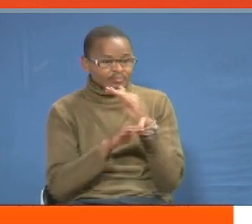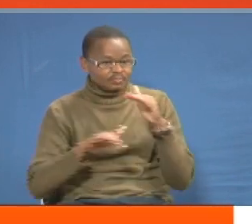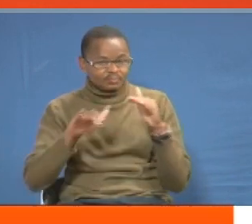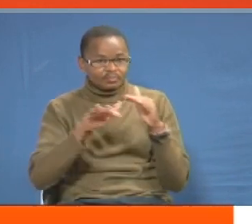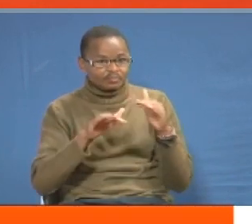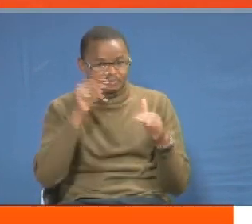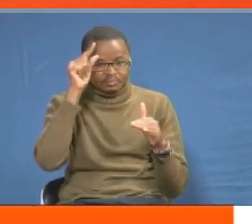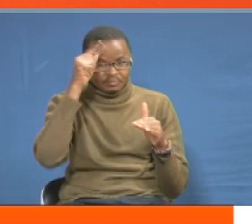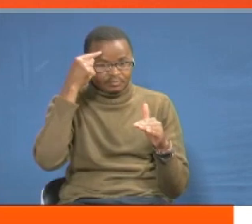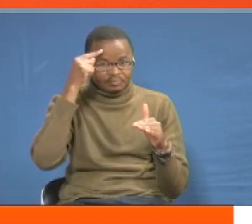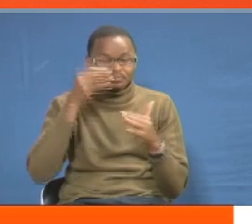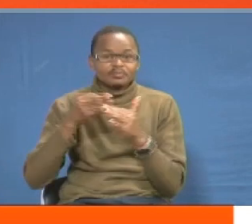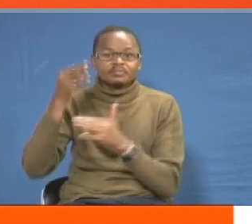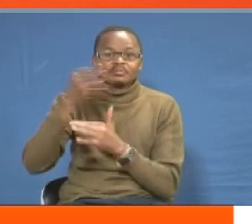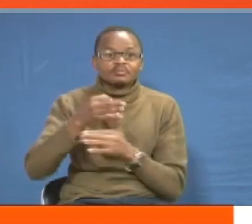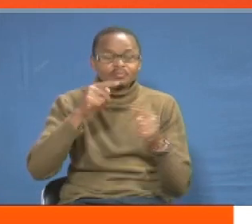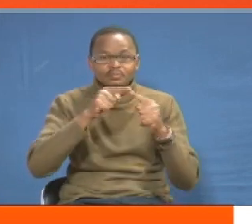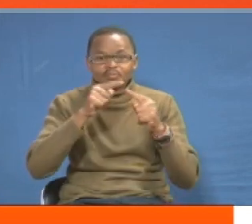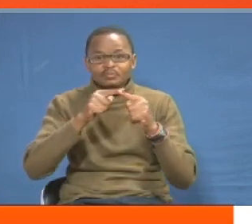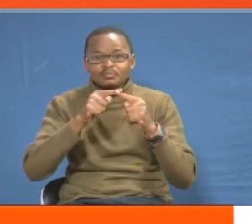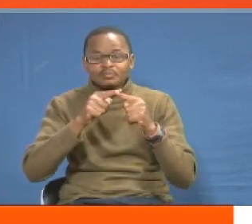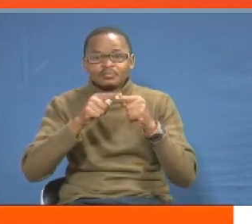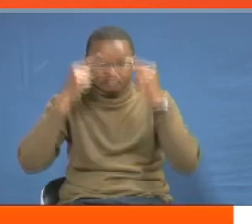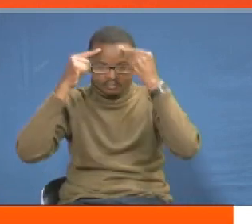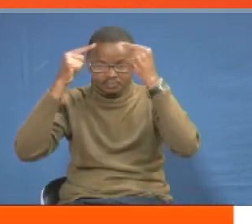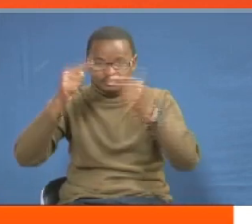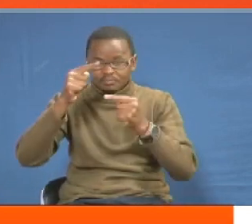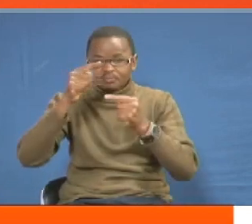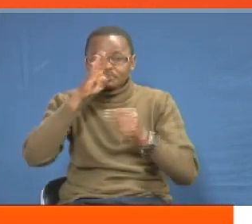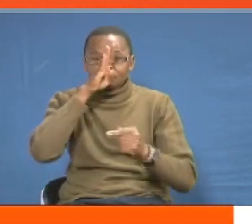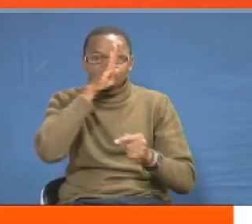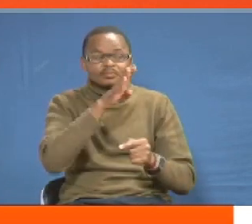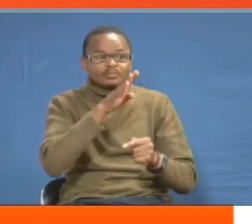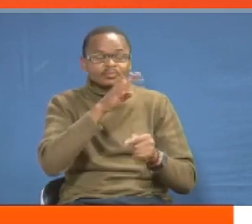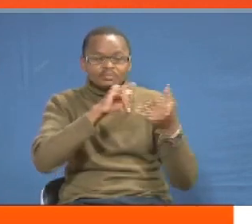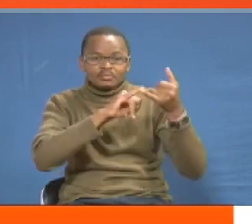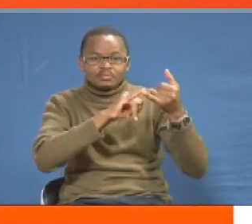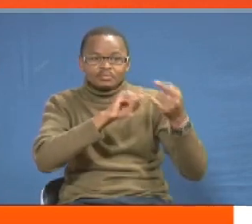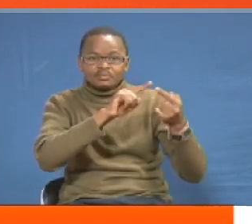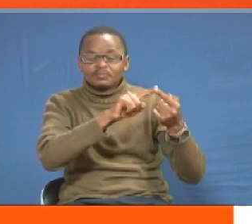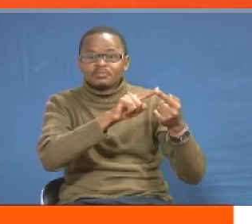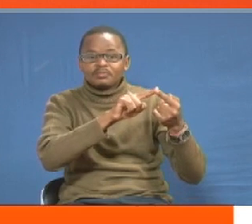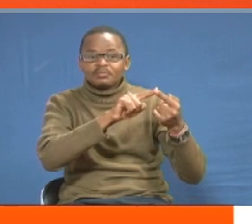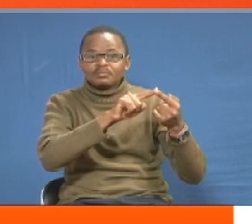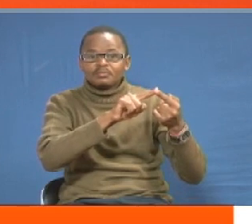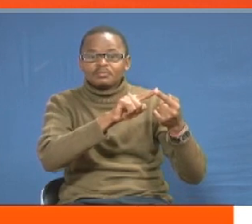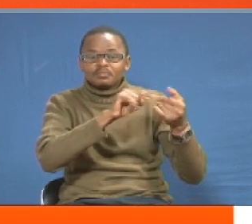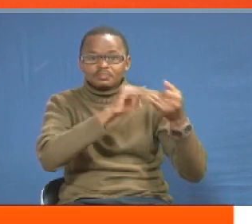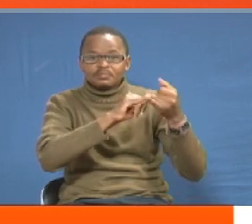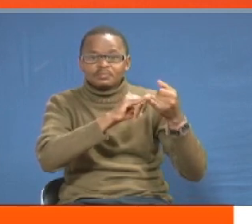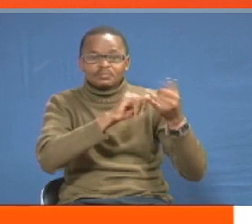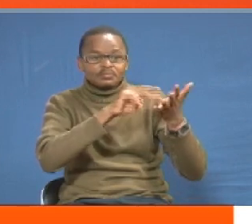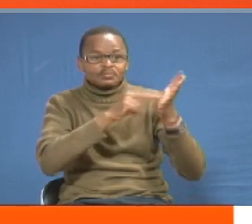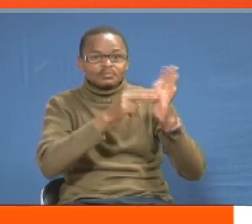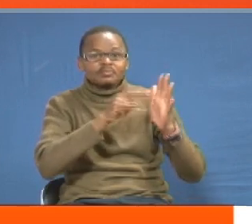of the areas, the girl's future is limited to success being defined as marriage, you know, and